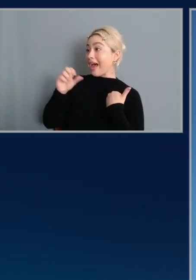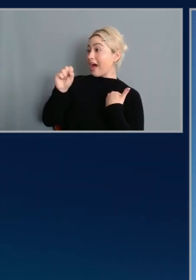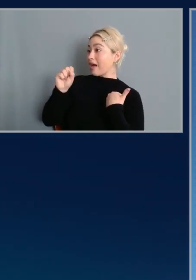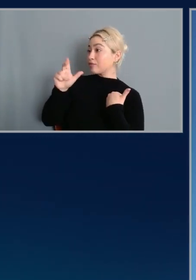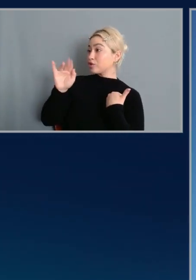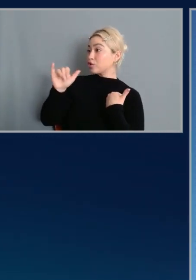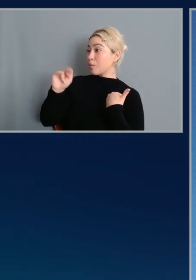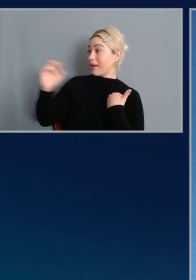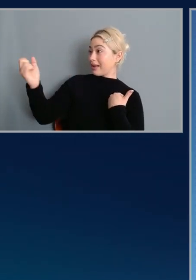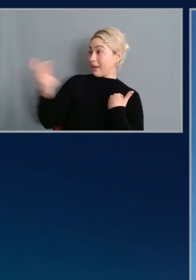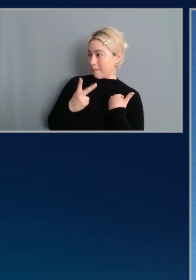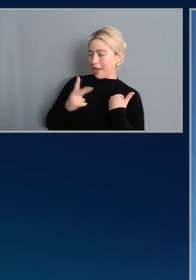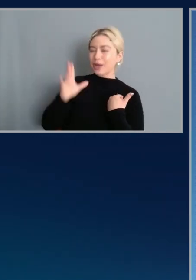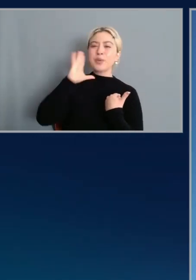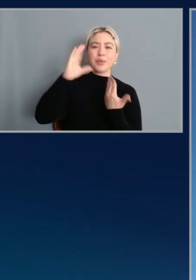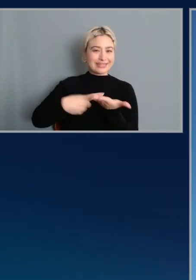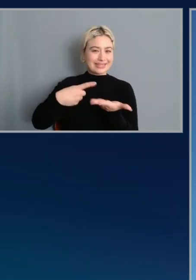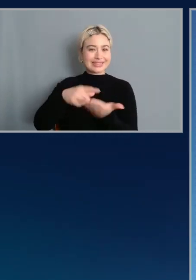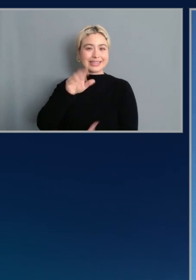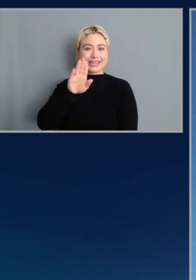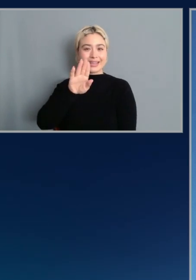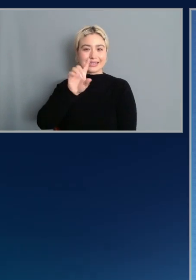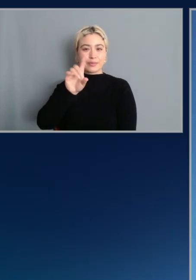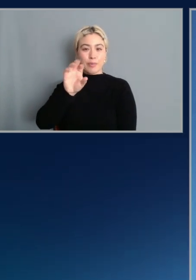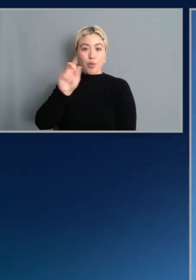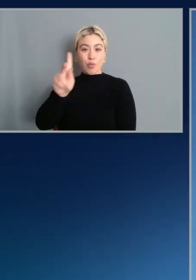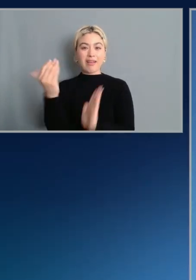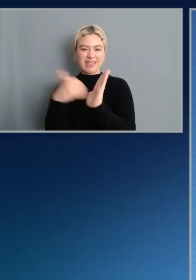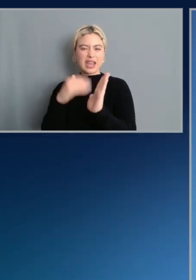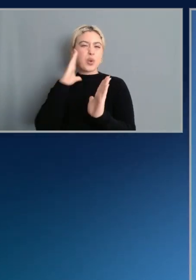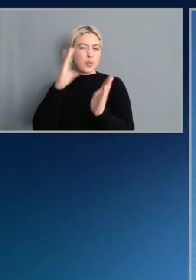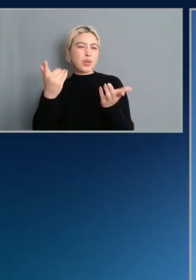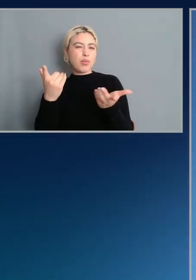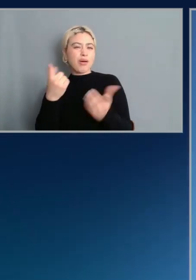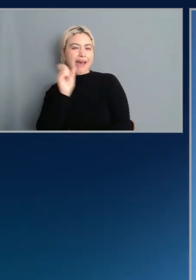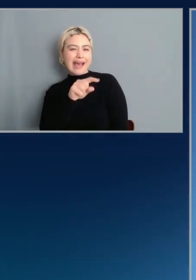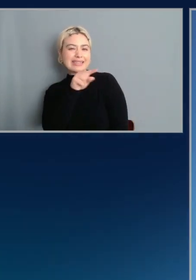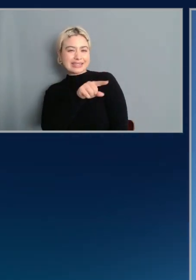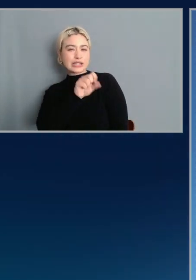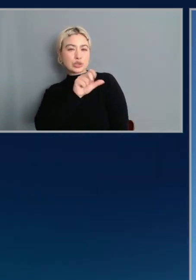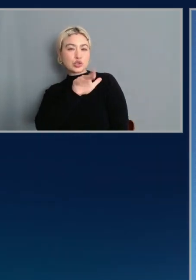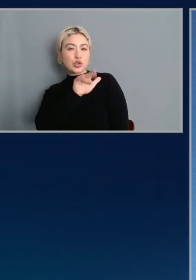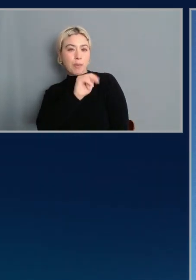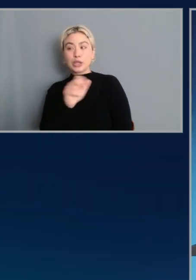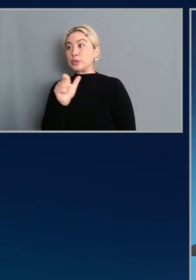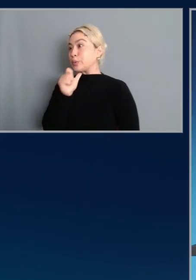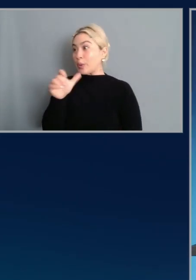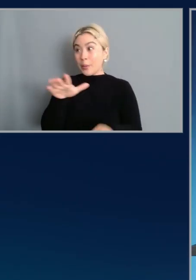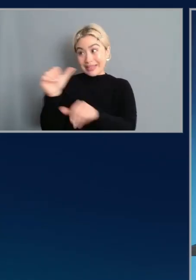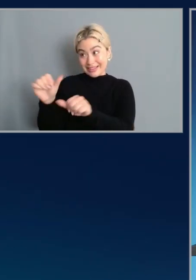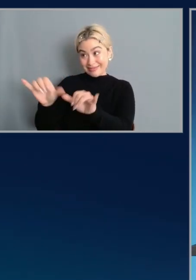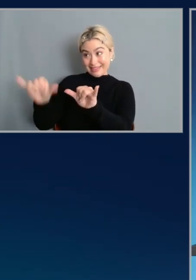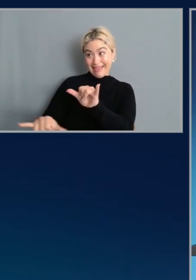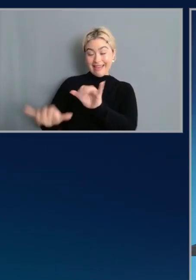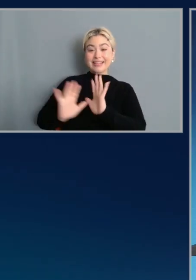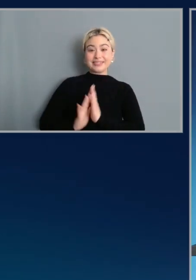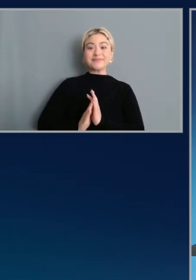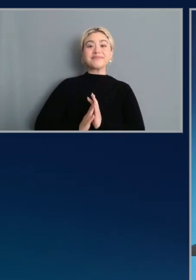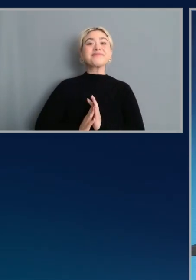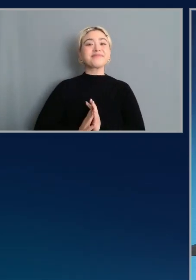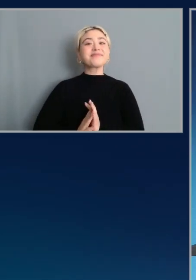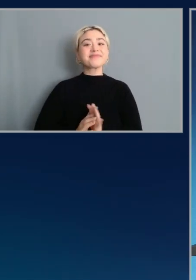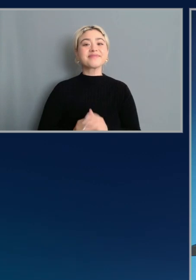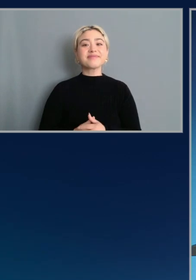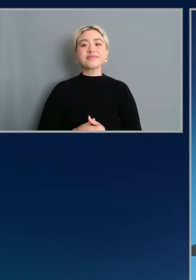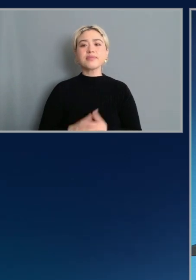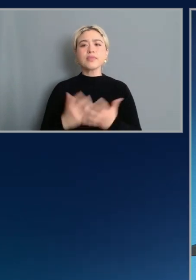about a lot more about Bedrock. So we're potentially going to ask Suman that same question. So ALX_Nan, do not go anywhere. Emily, Darko. what